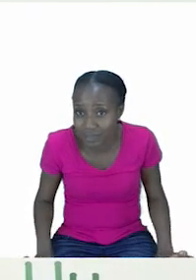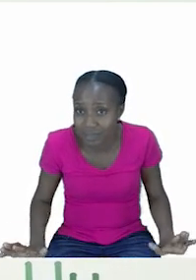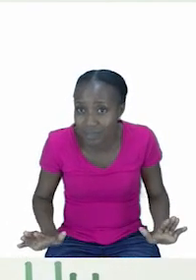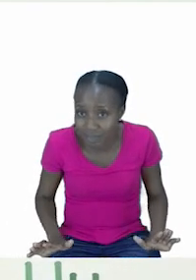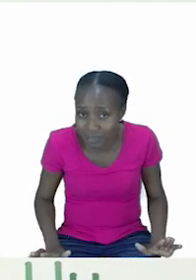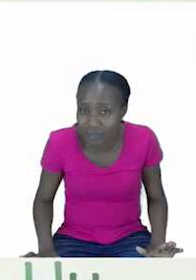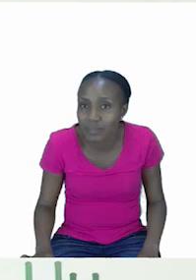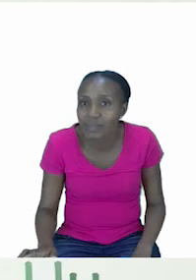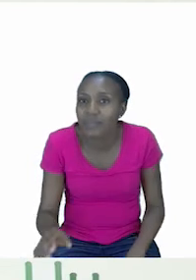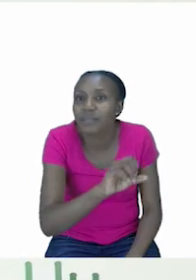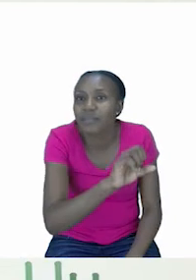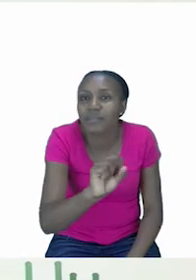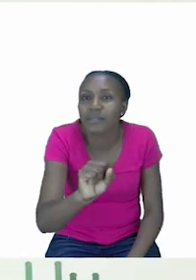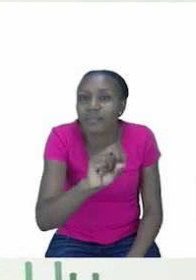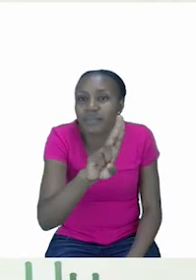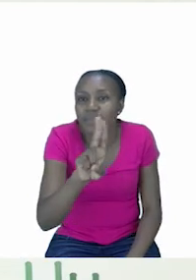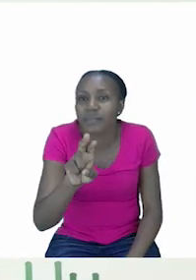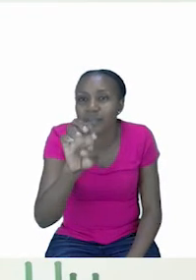say she.